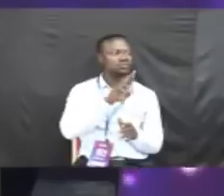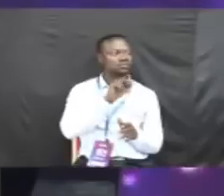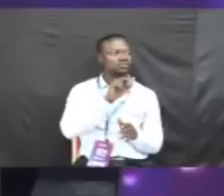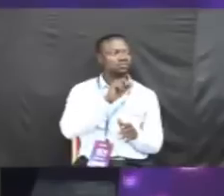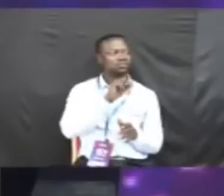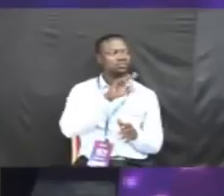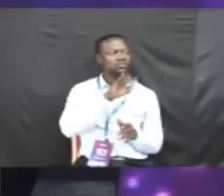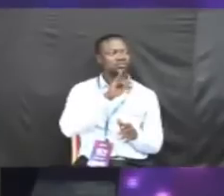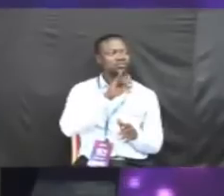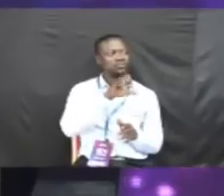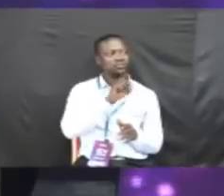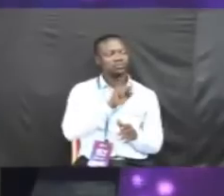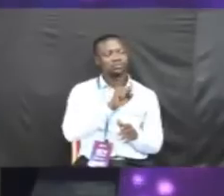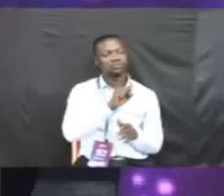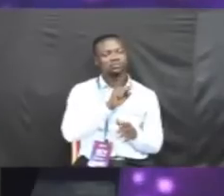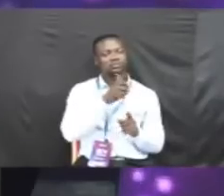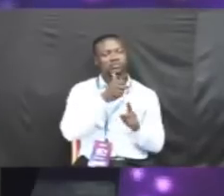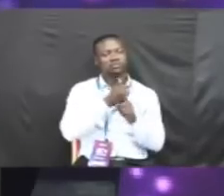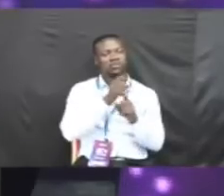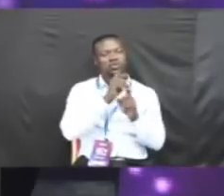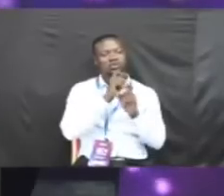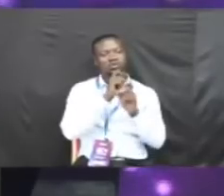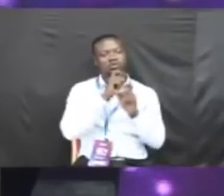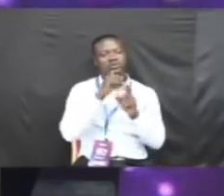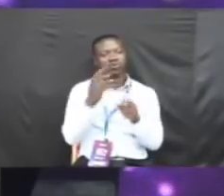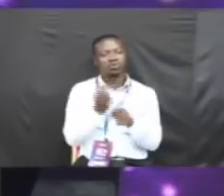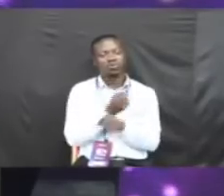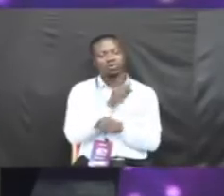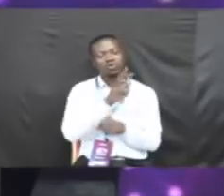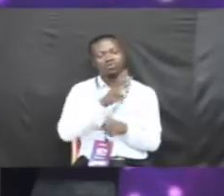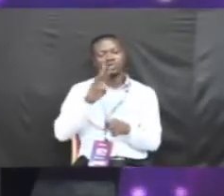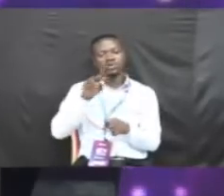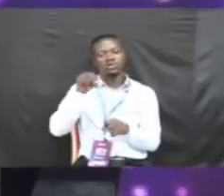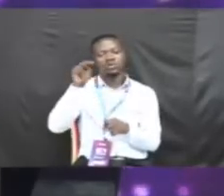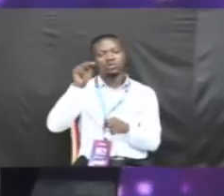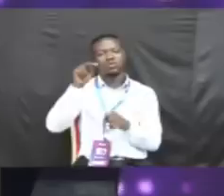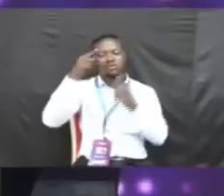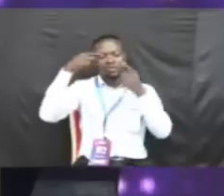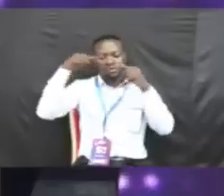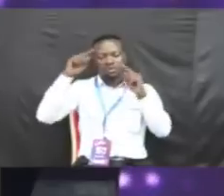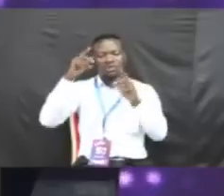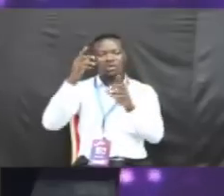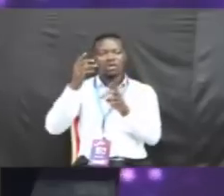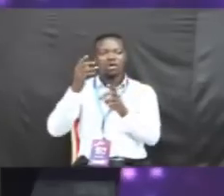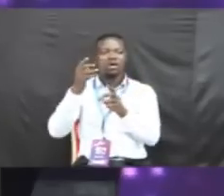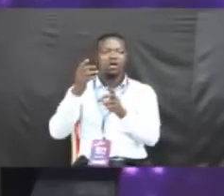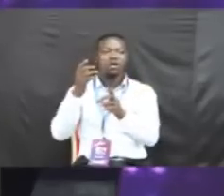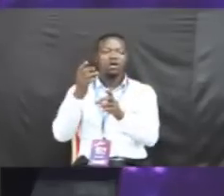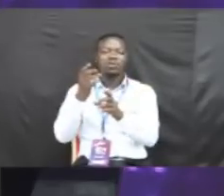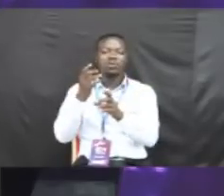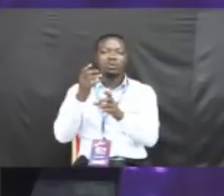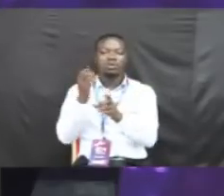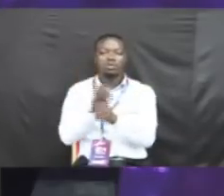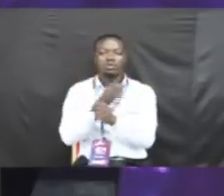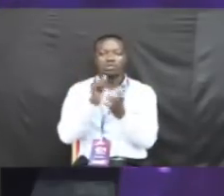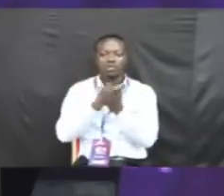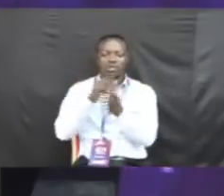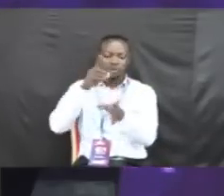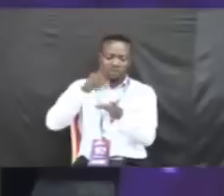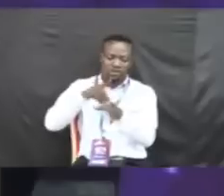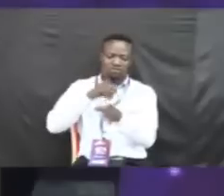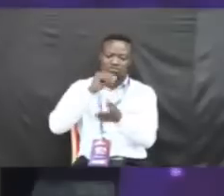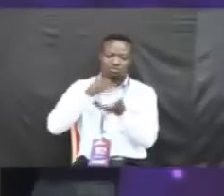Ata. He won the west north excellence award that disability is not